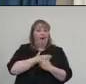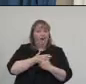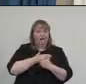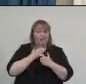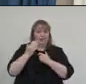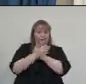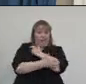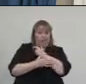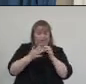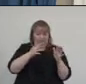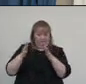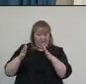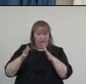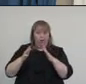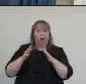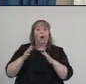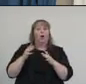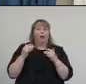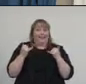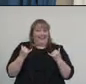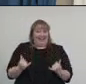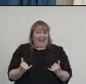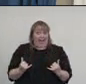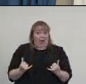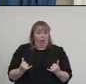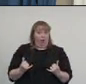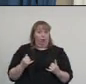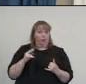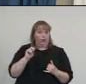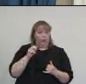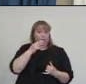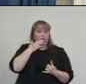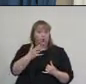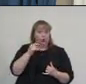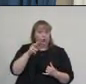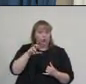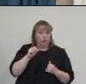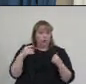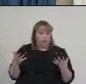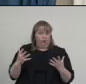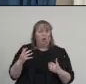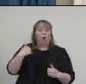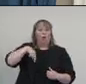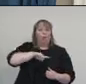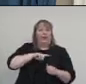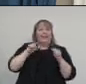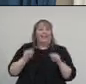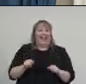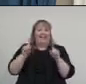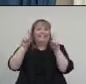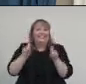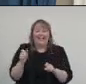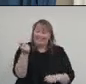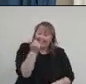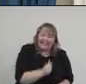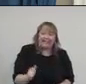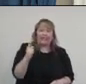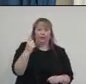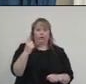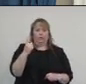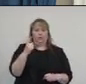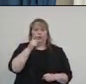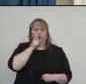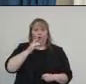symptomatic individuals at this time under the testing guidelines issued by this state. We have met the criteria. We